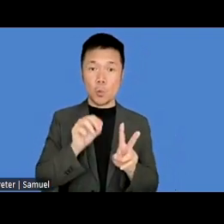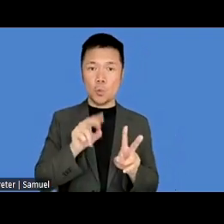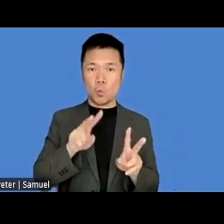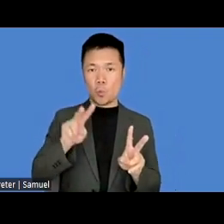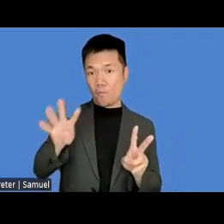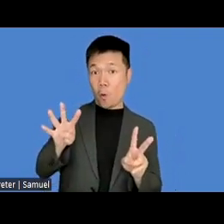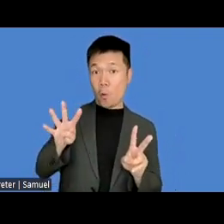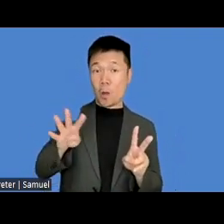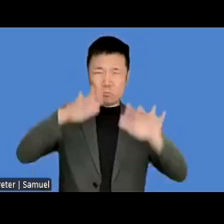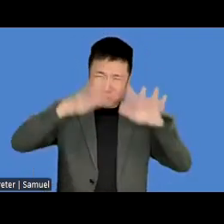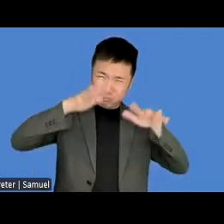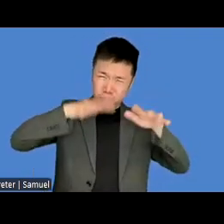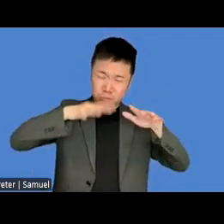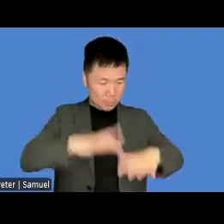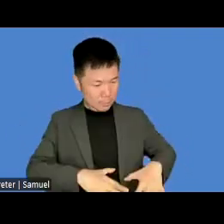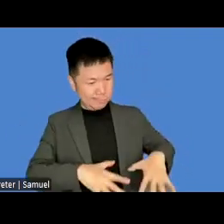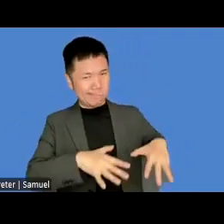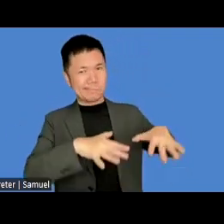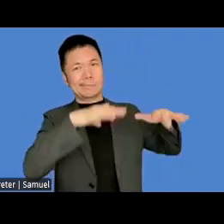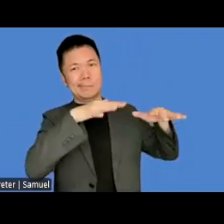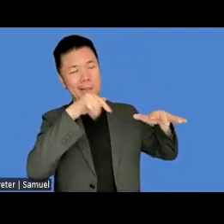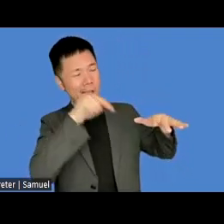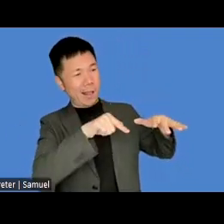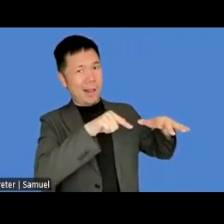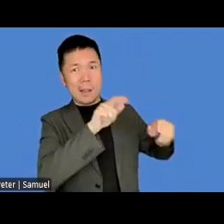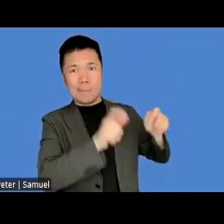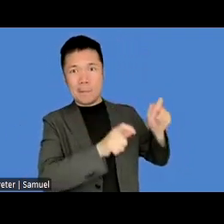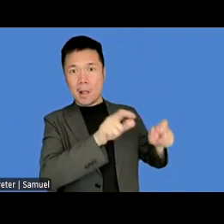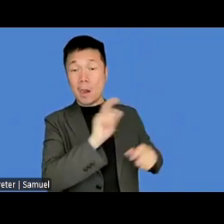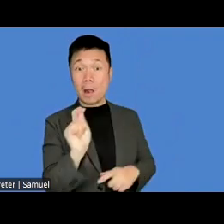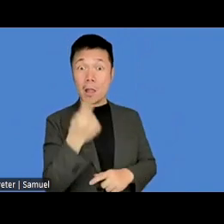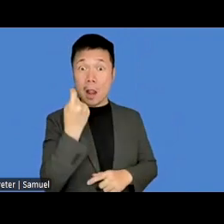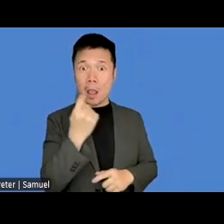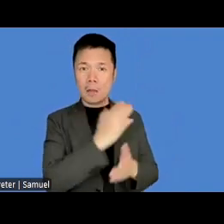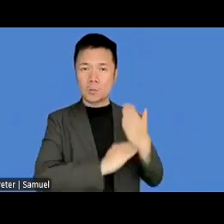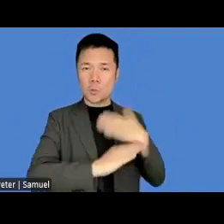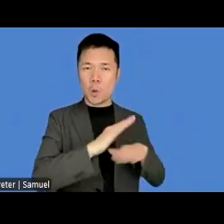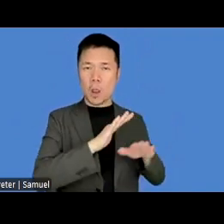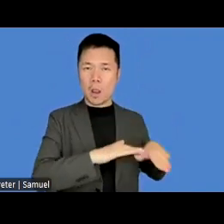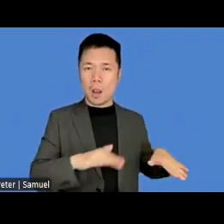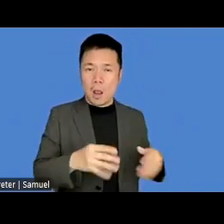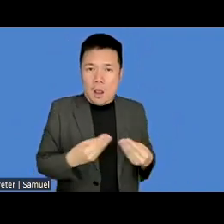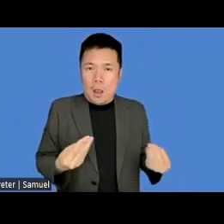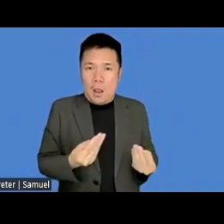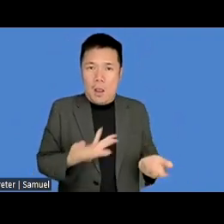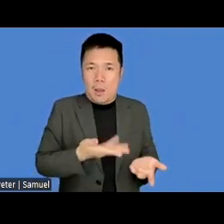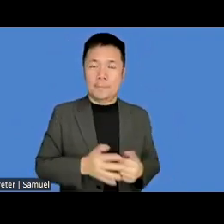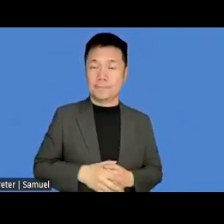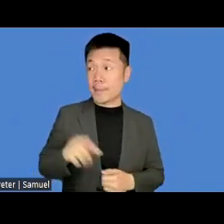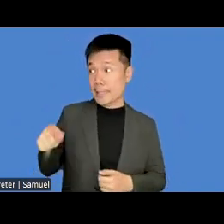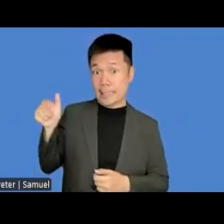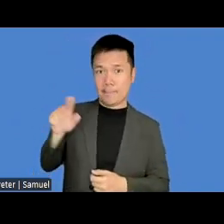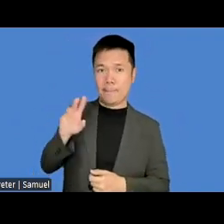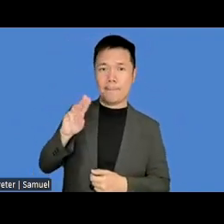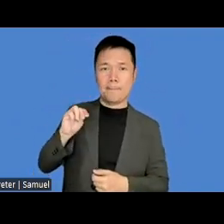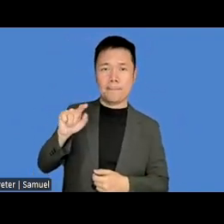floods on persons with disabilities in Kenya. Matthew Mutiso is the Executive Director of